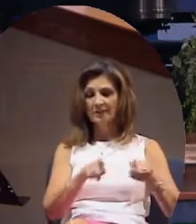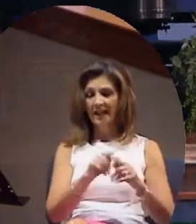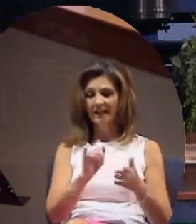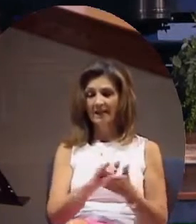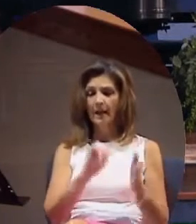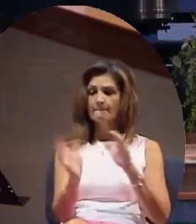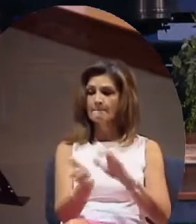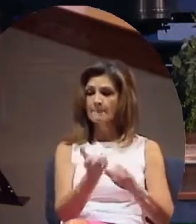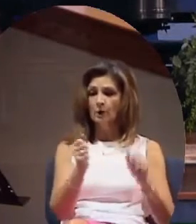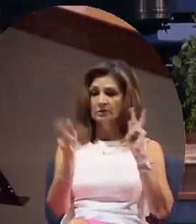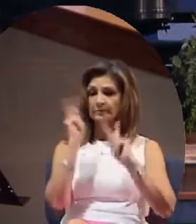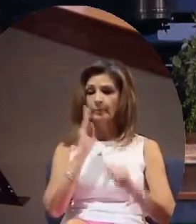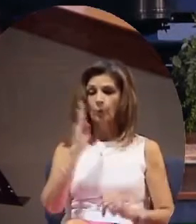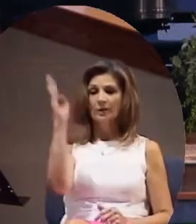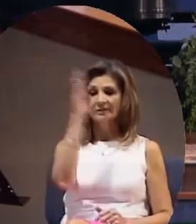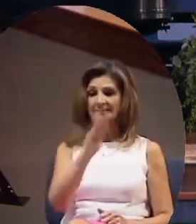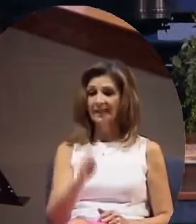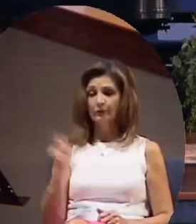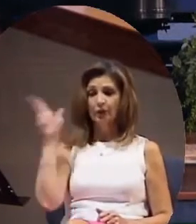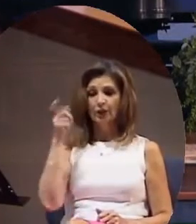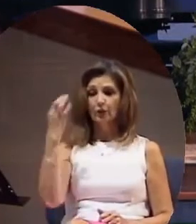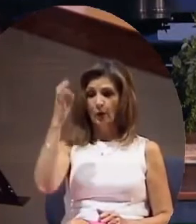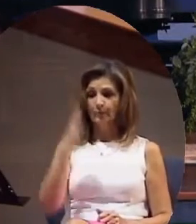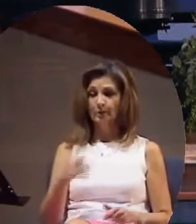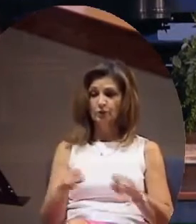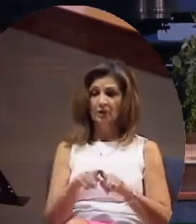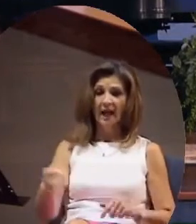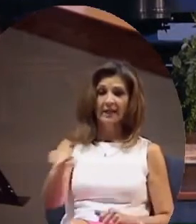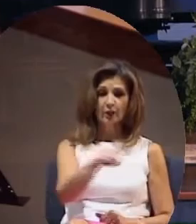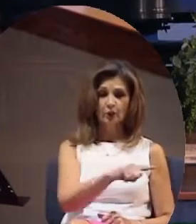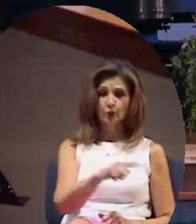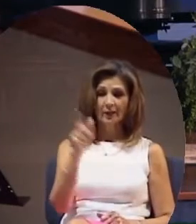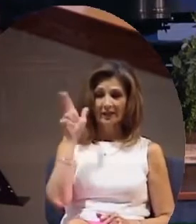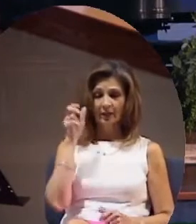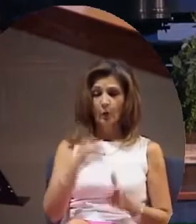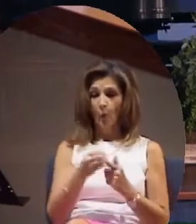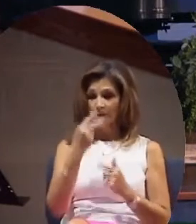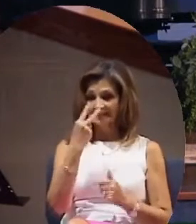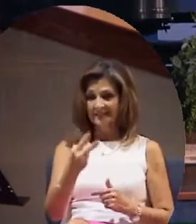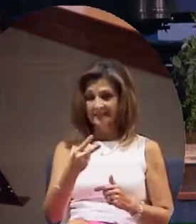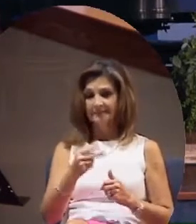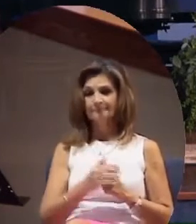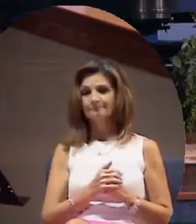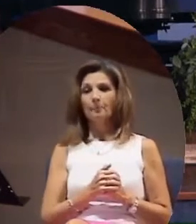will never hear a preacher like yours. God has been good to us.